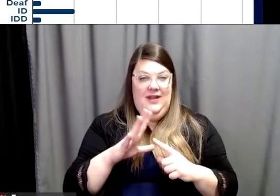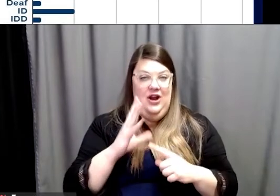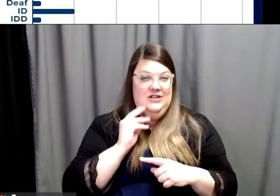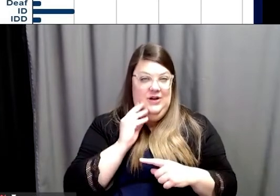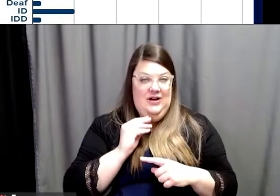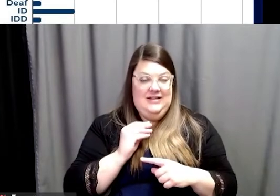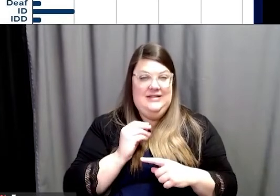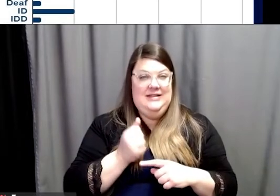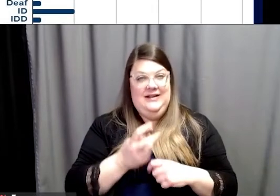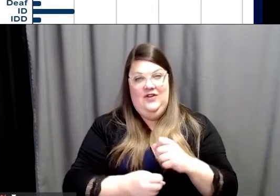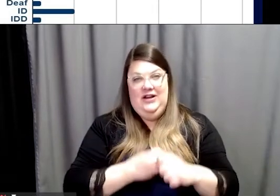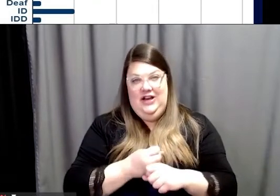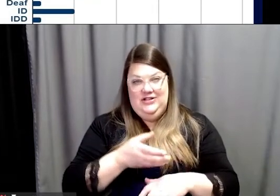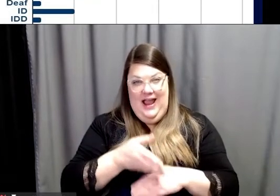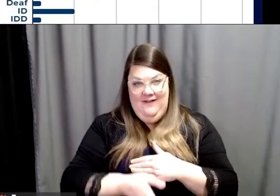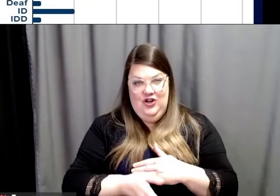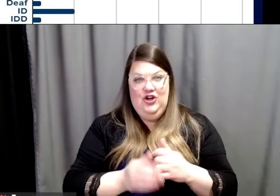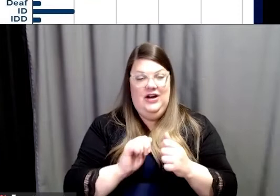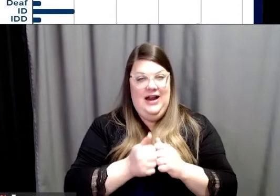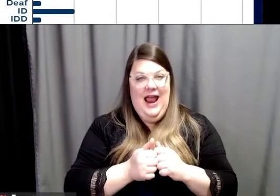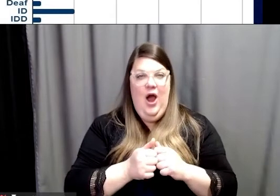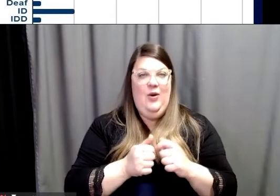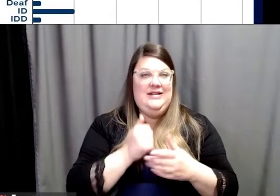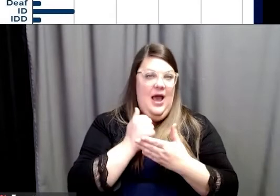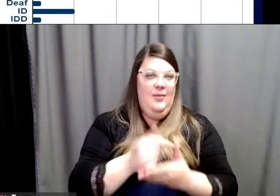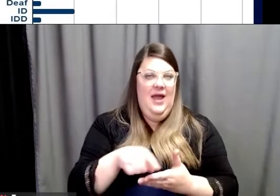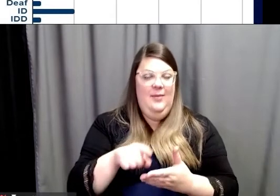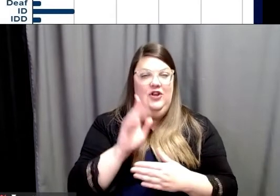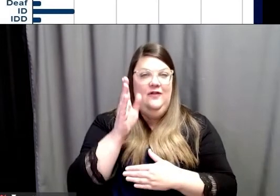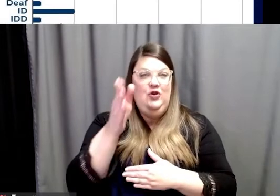years after and how it has helped them in their future profession.